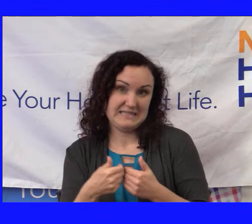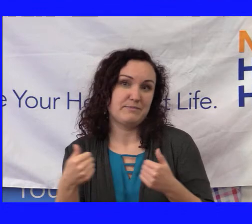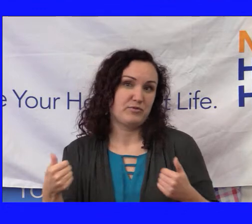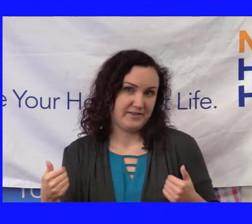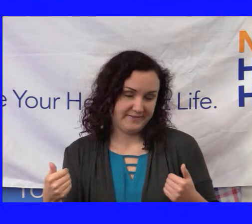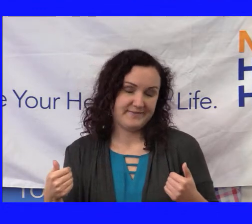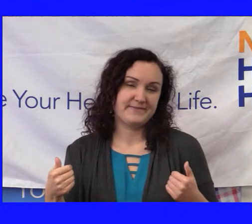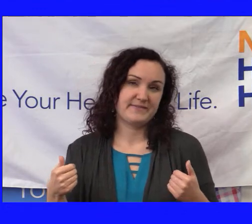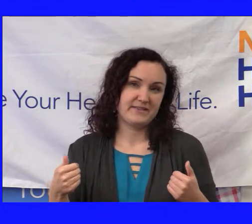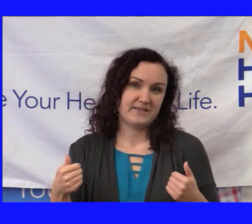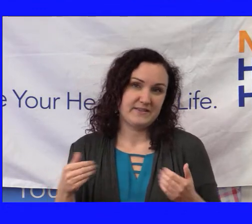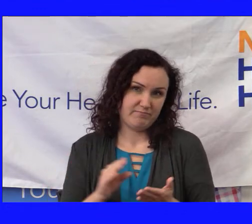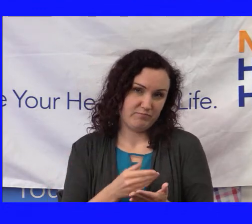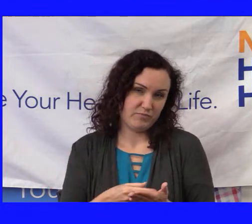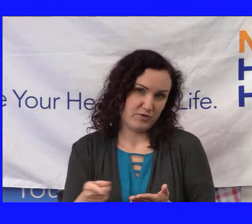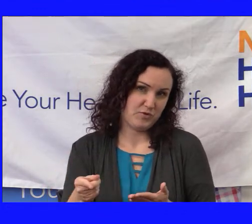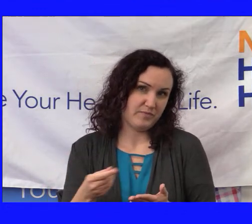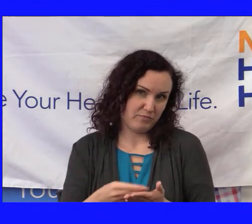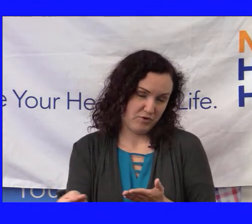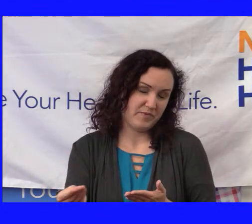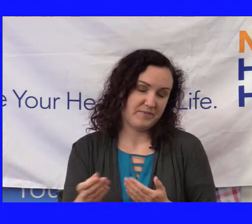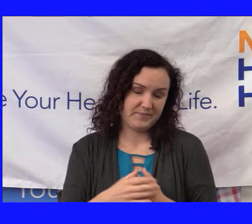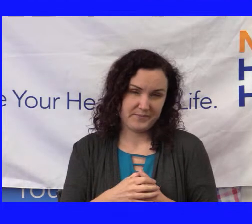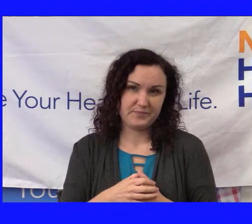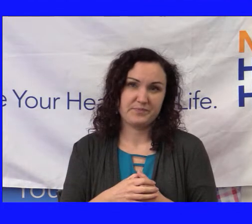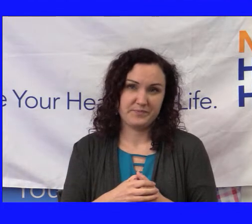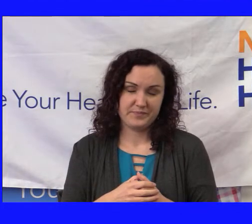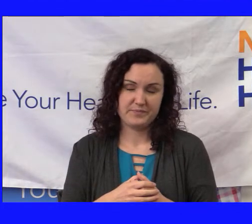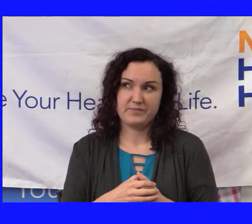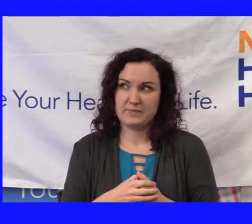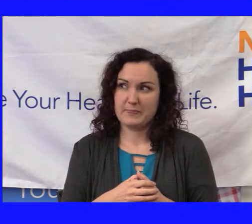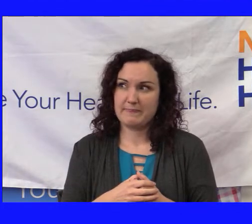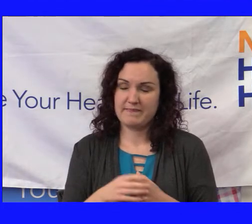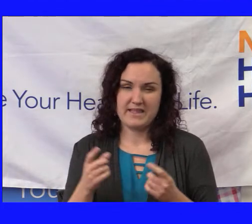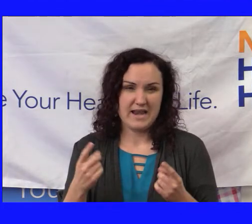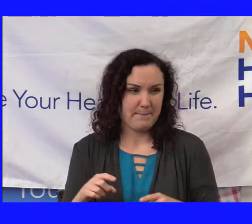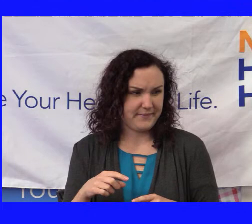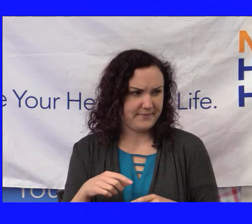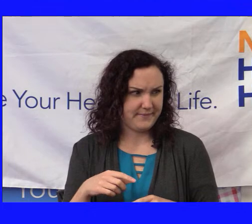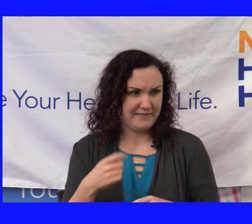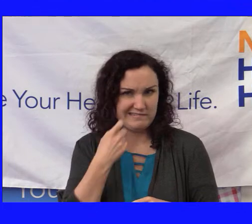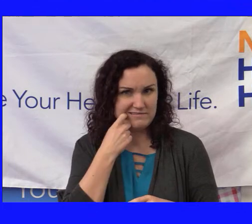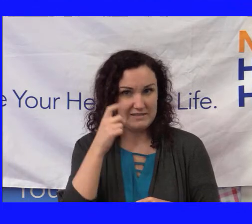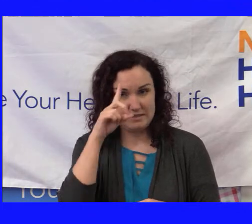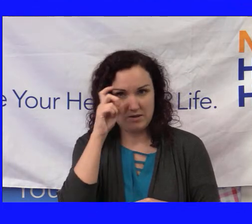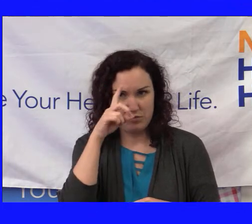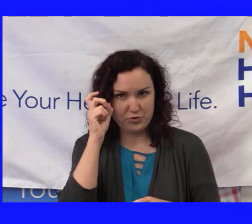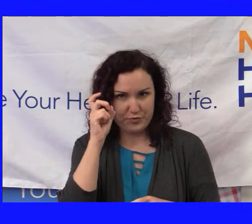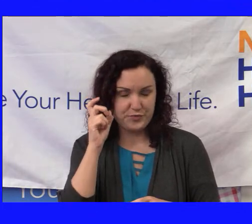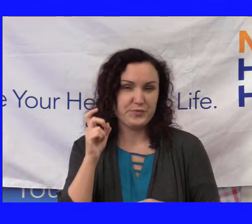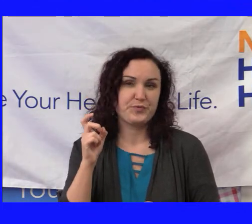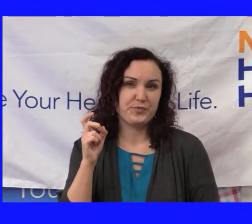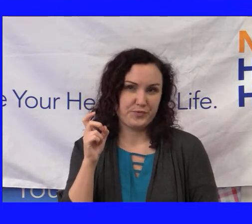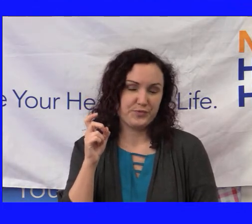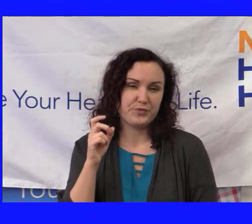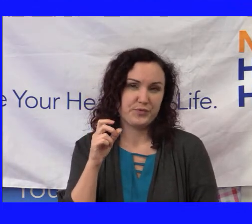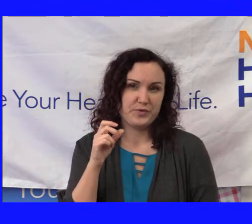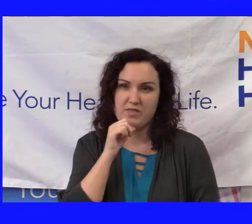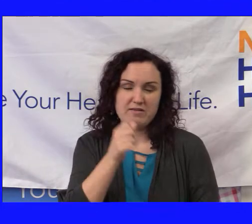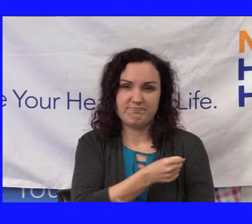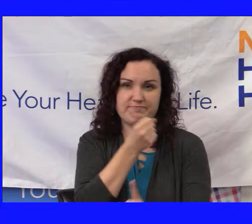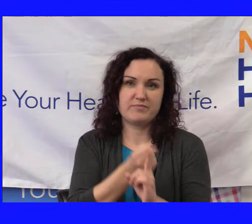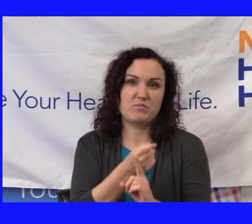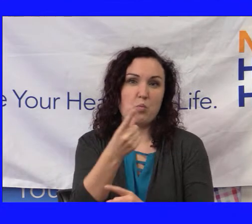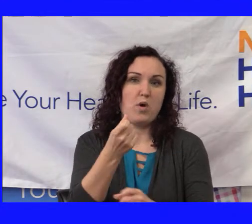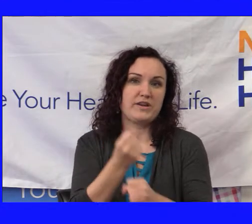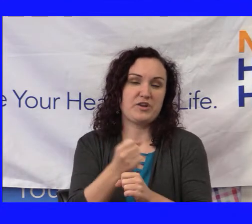separate procurement that happened in the summer. And so they haven't hit the